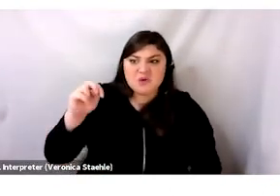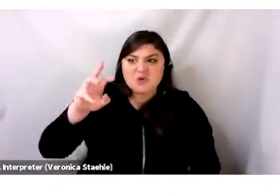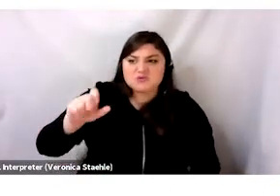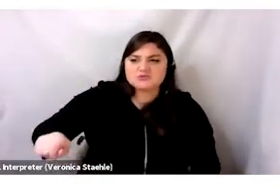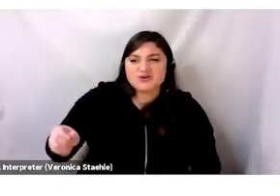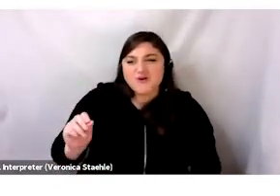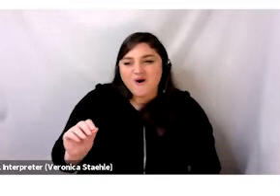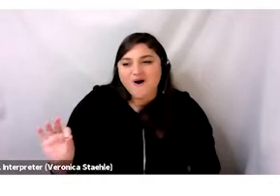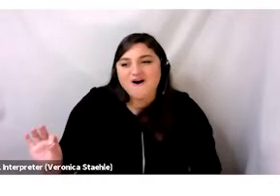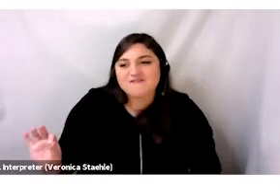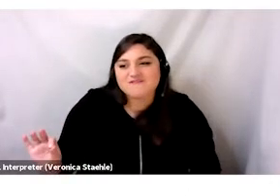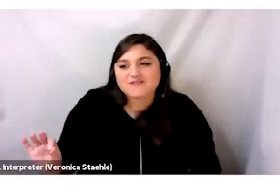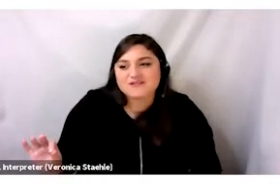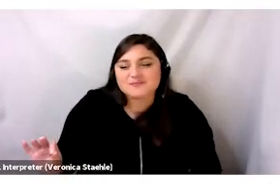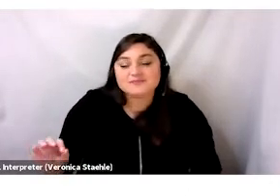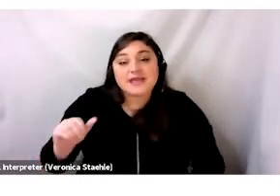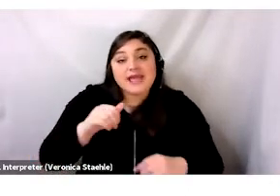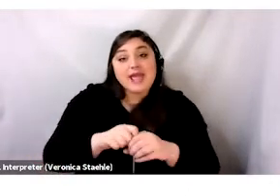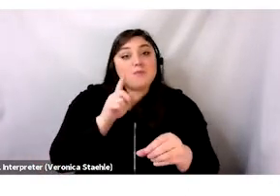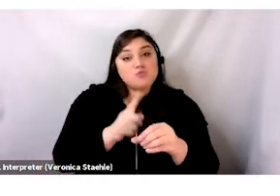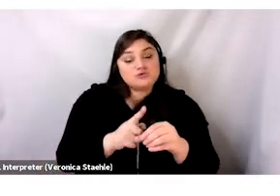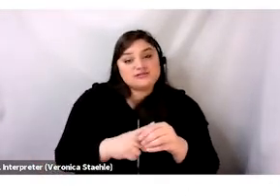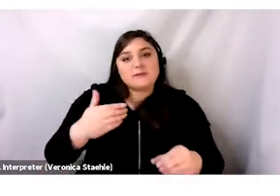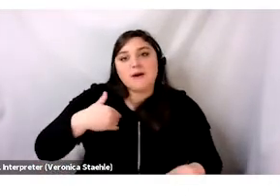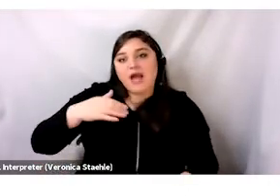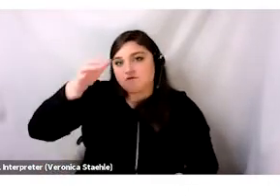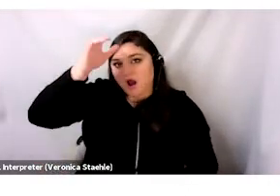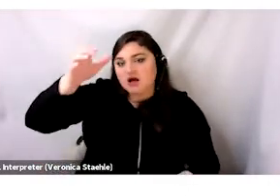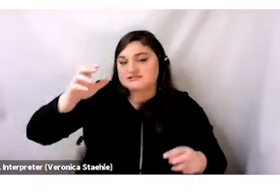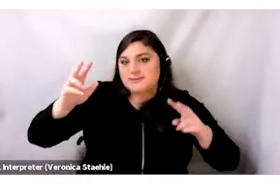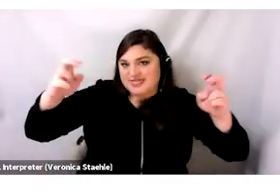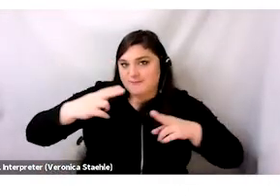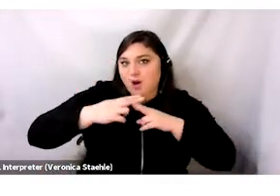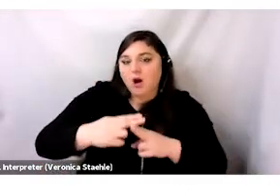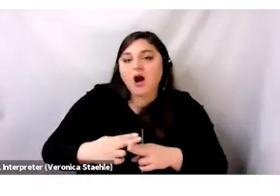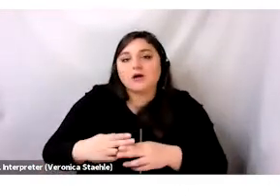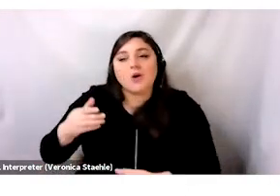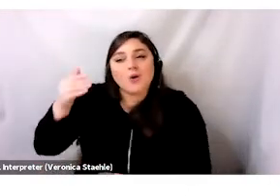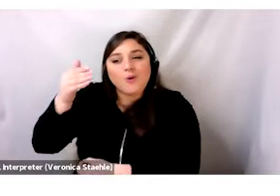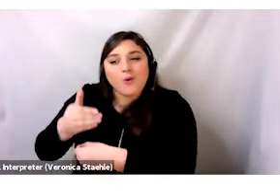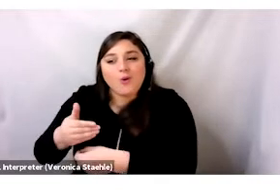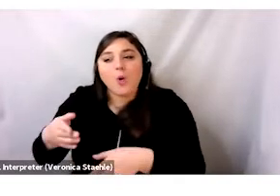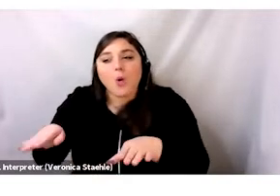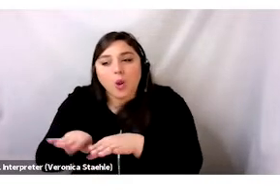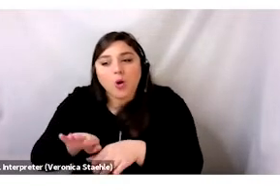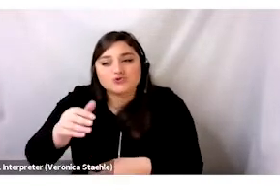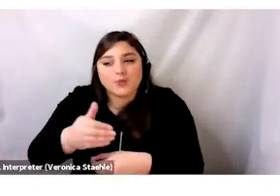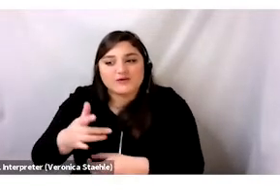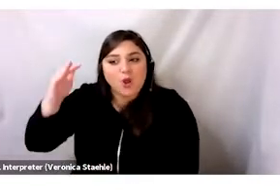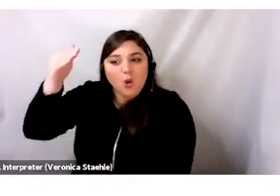called closing the windows. And it's really a time to kind of sequester yourself and to